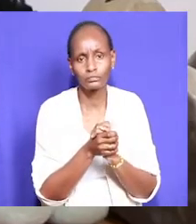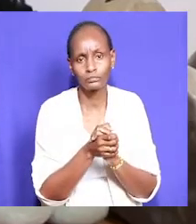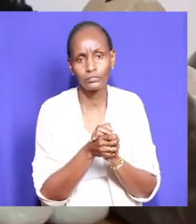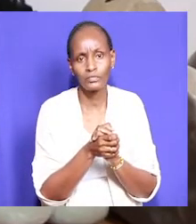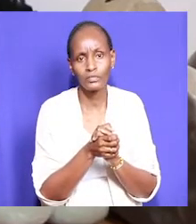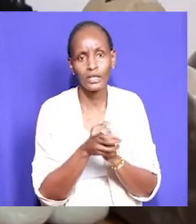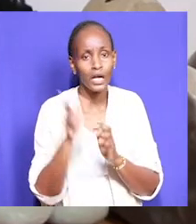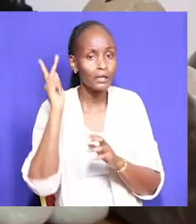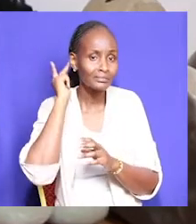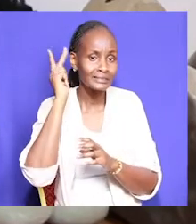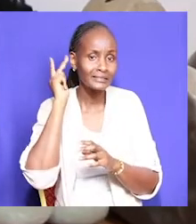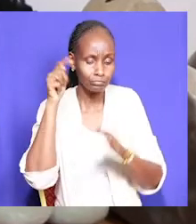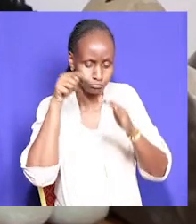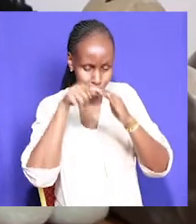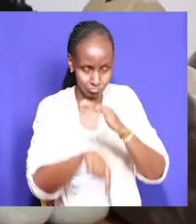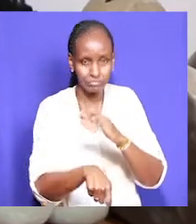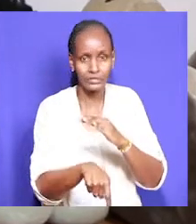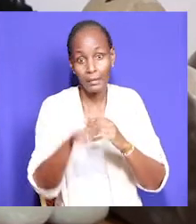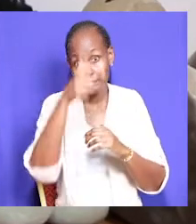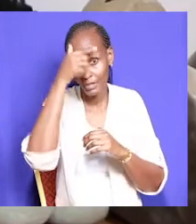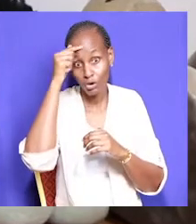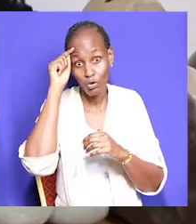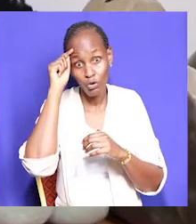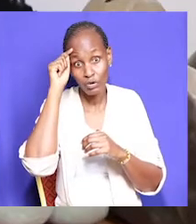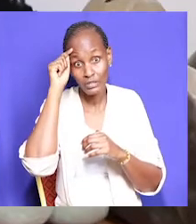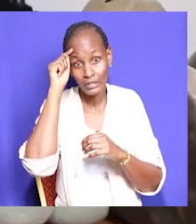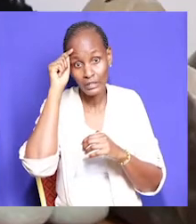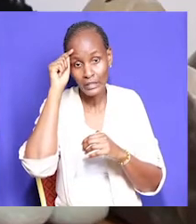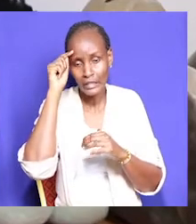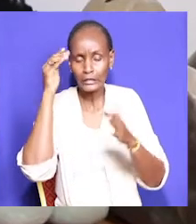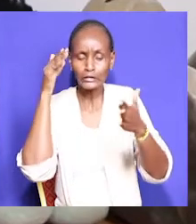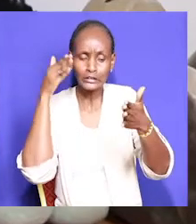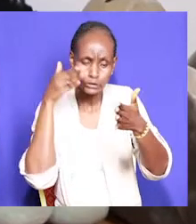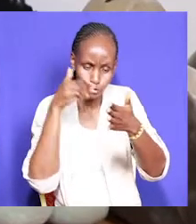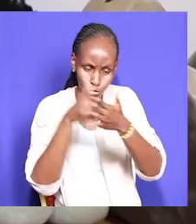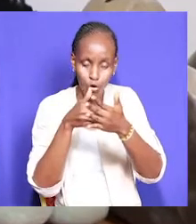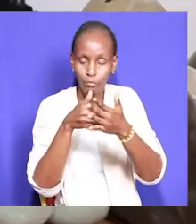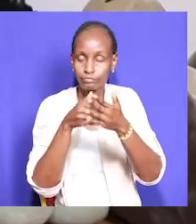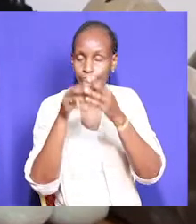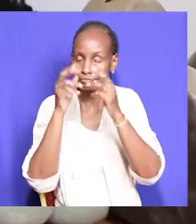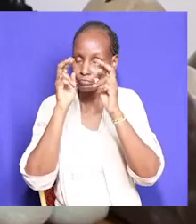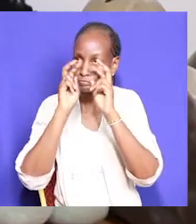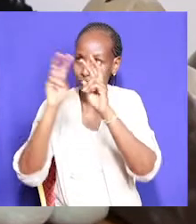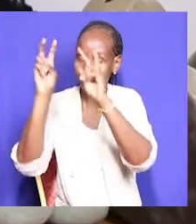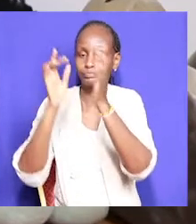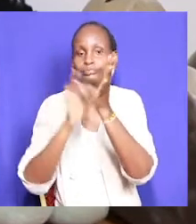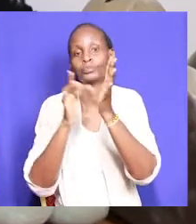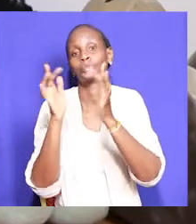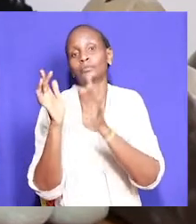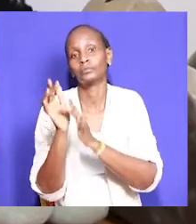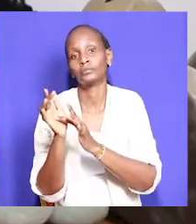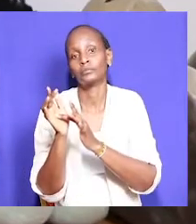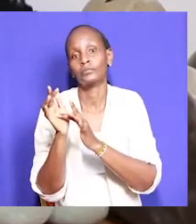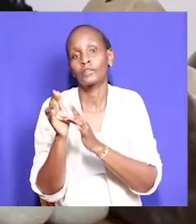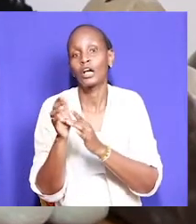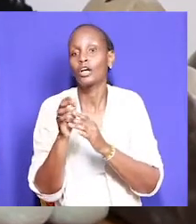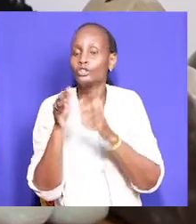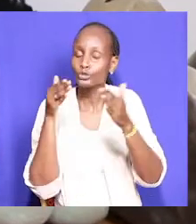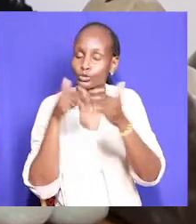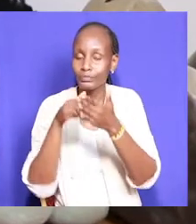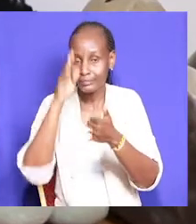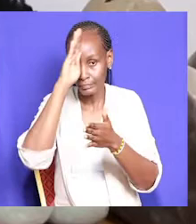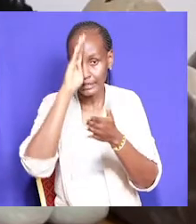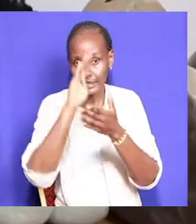Peter sank because he stopped fixing his eyes unto Jesus. He stopped believing.